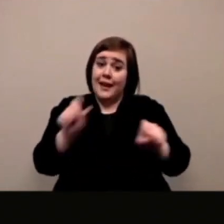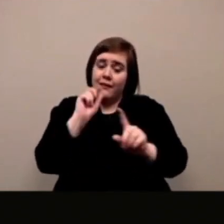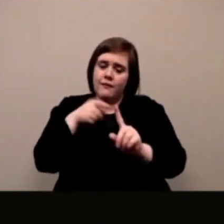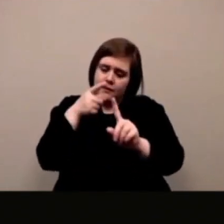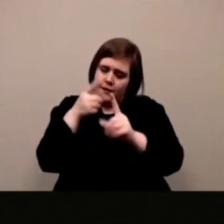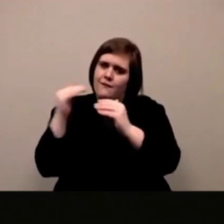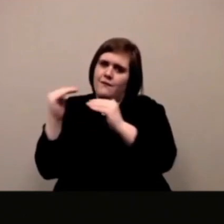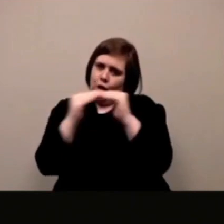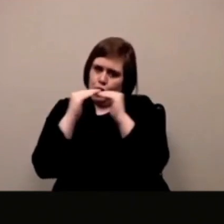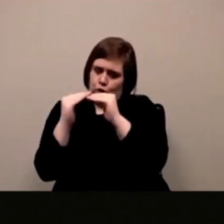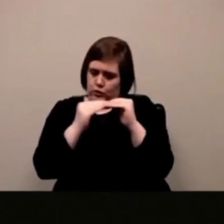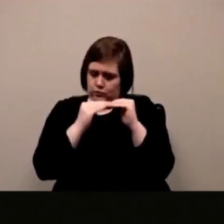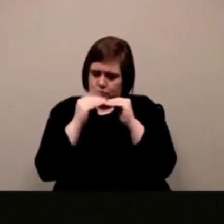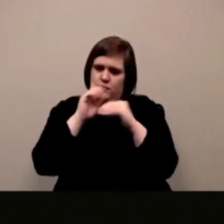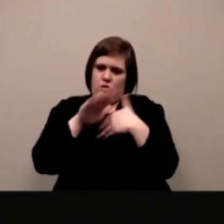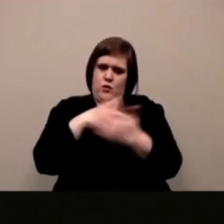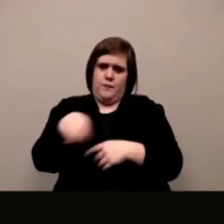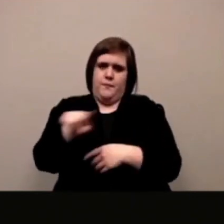use.